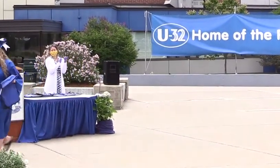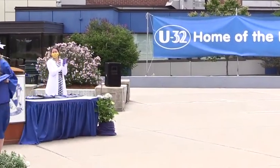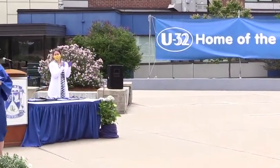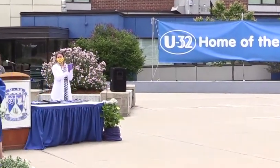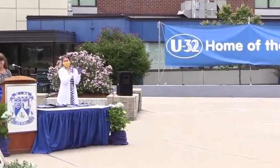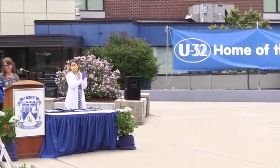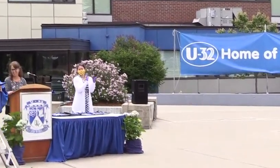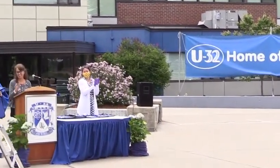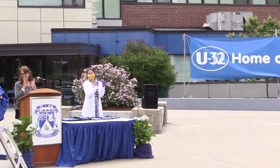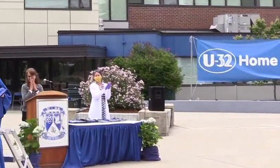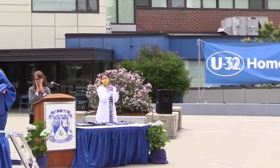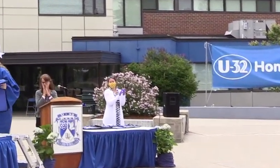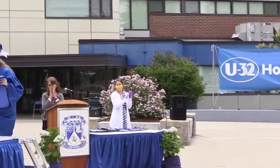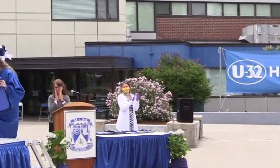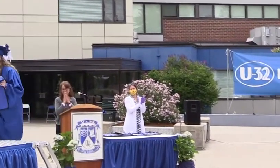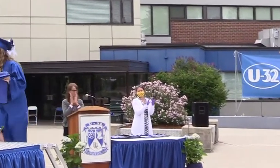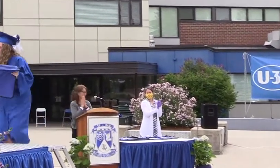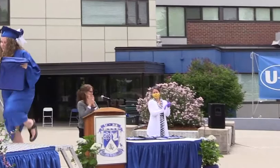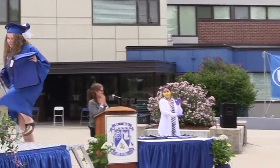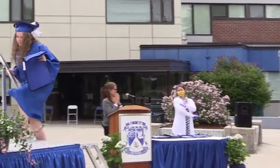Congratulations.